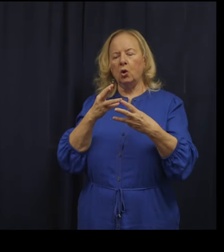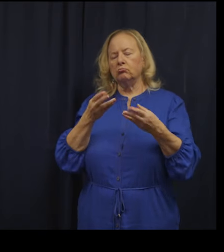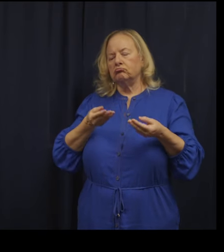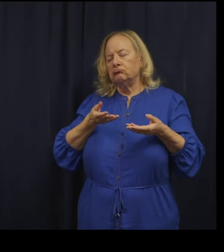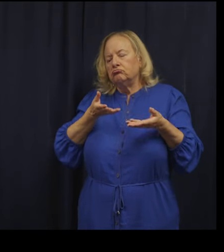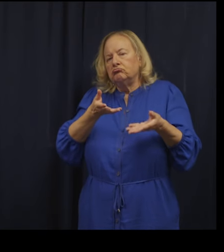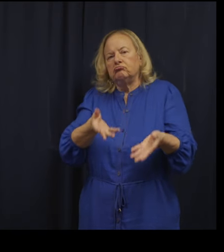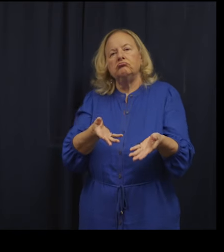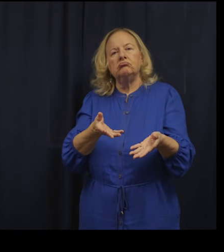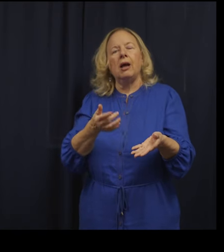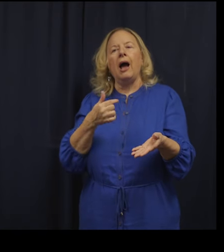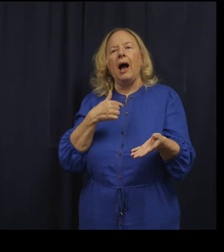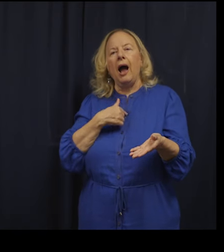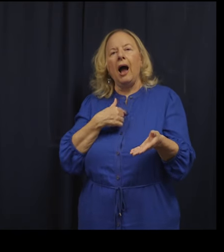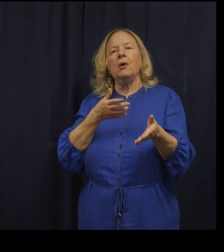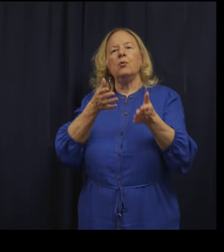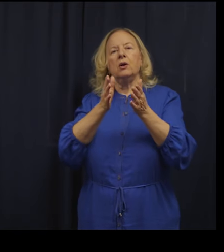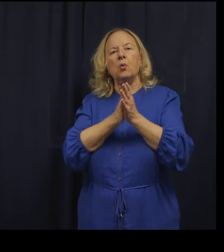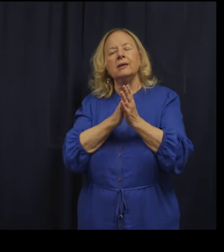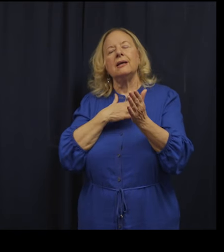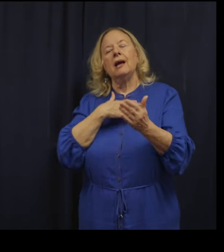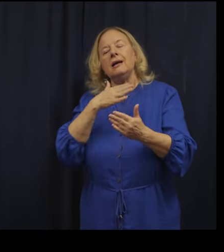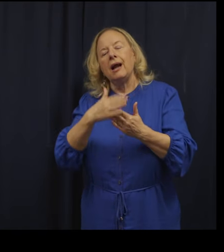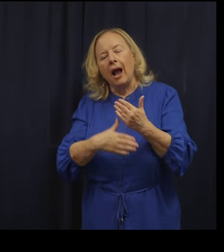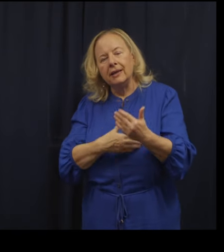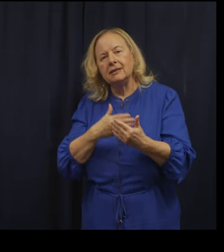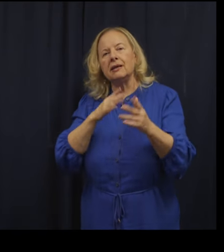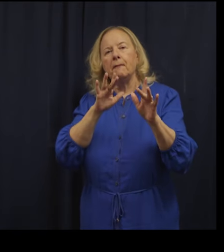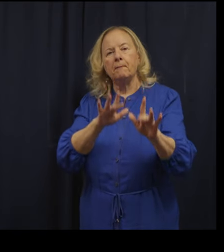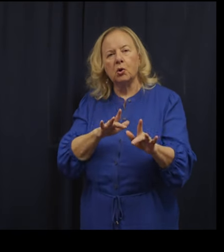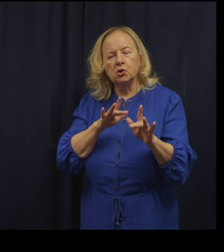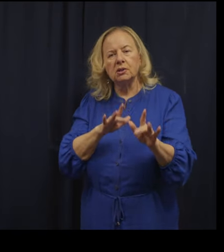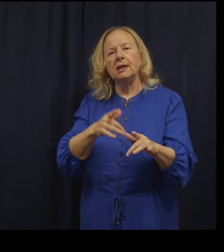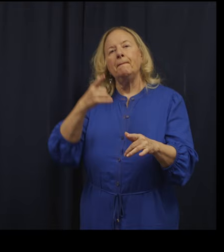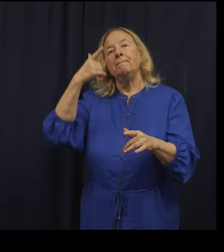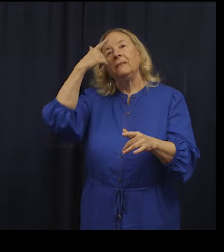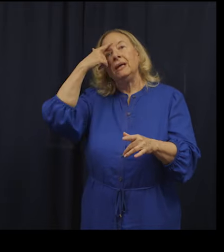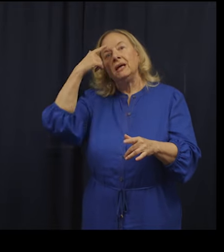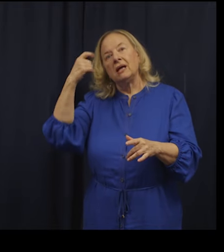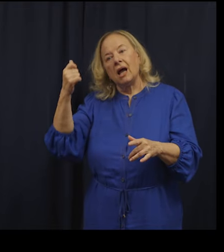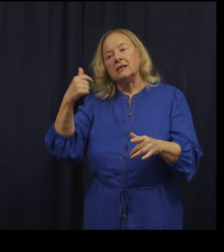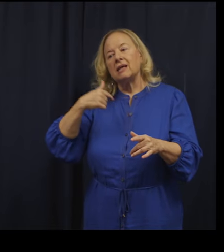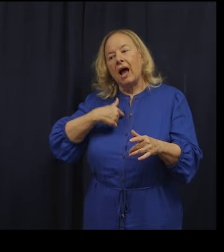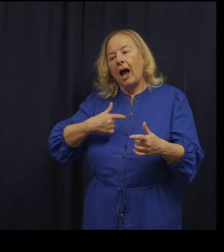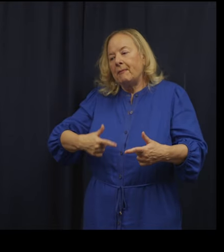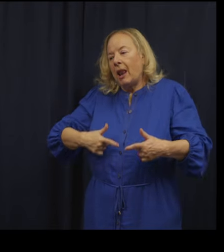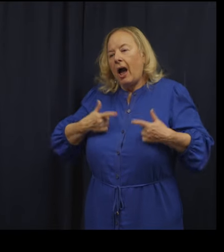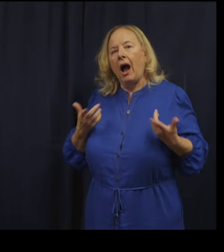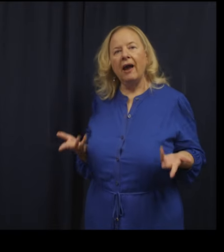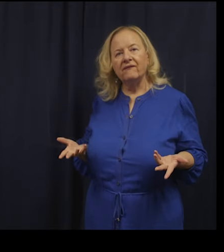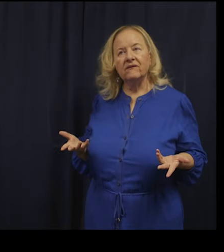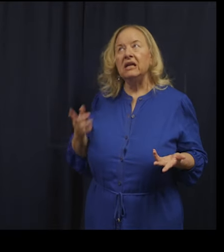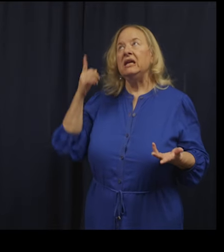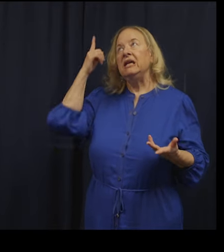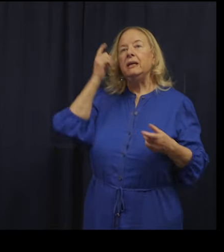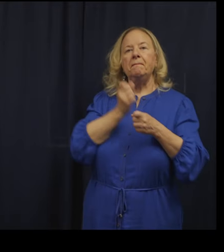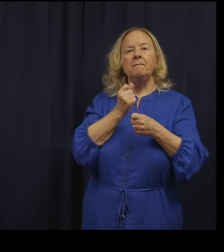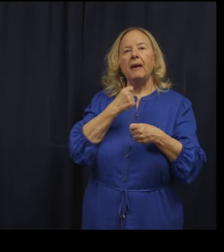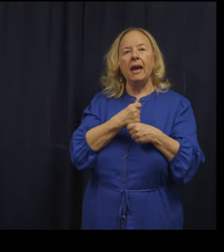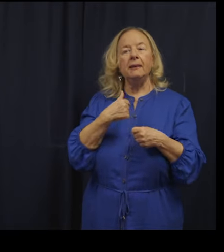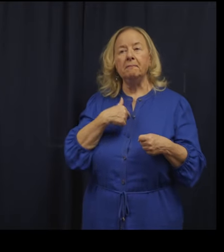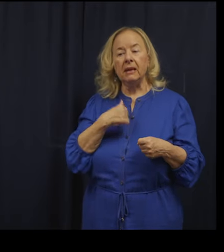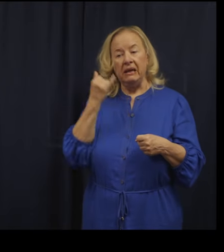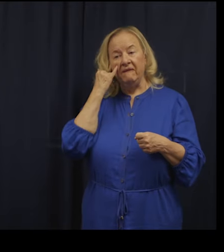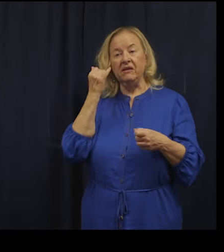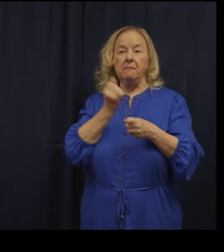existence, and I request kindness and mercy simply because I exist. He made me. And